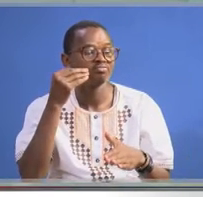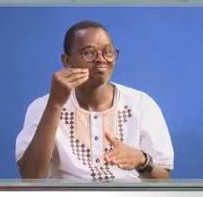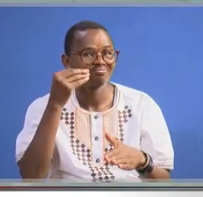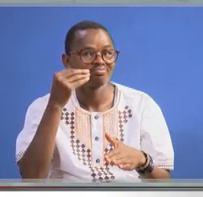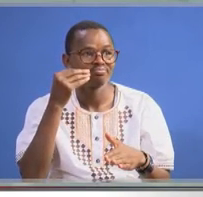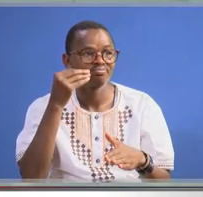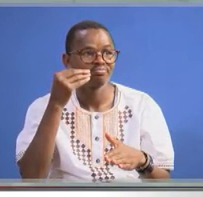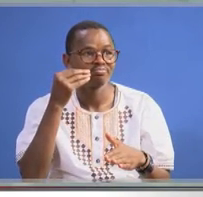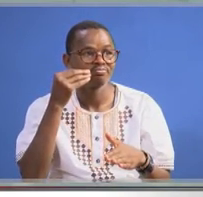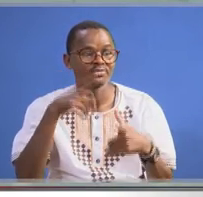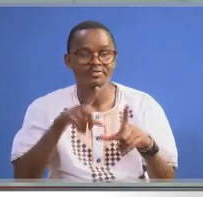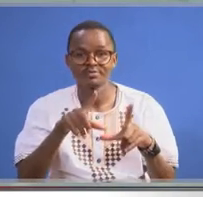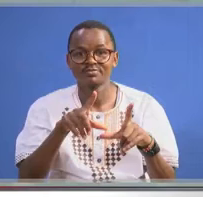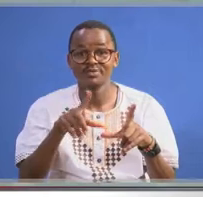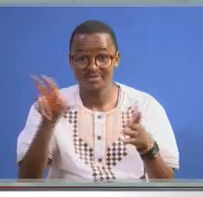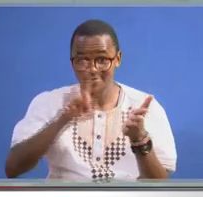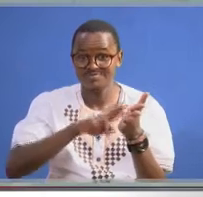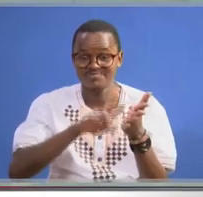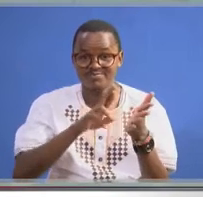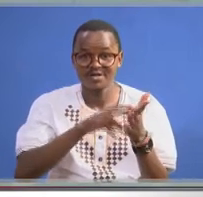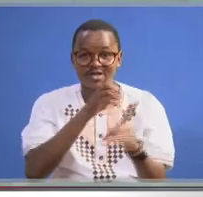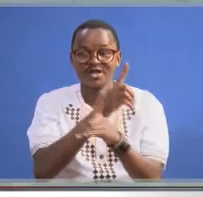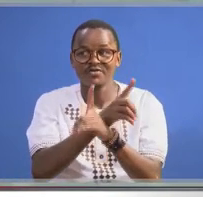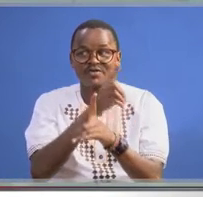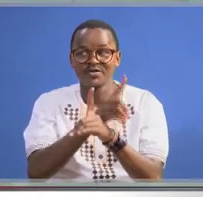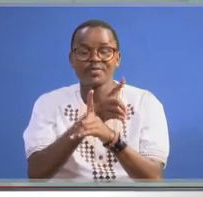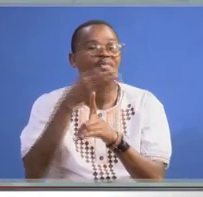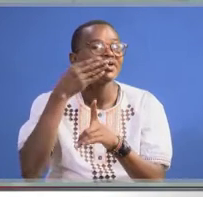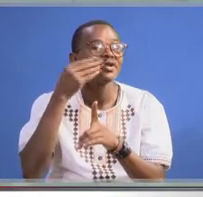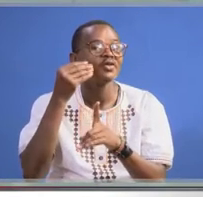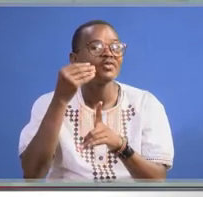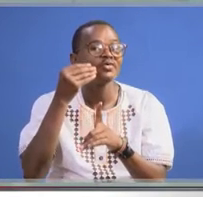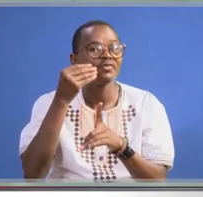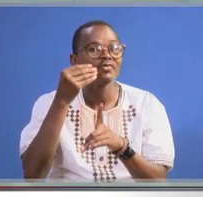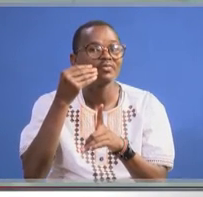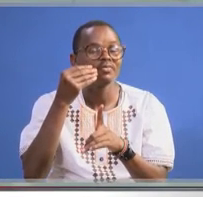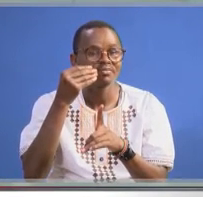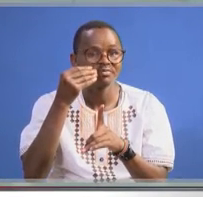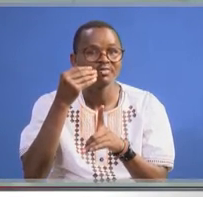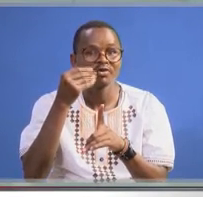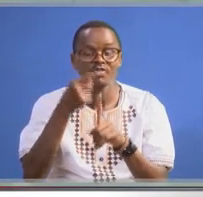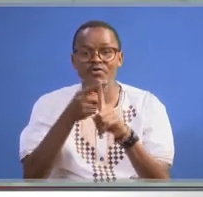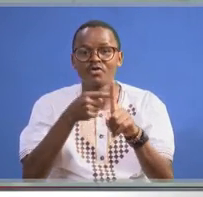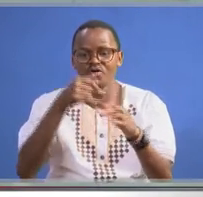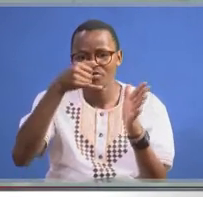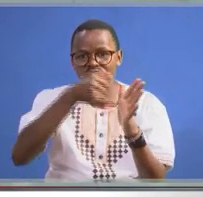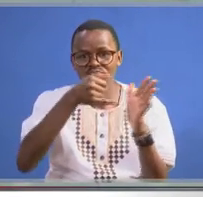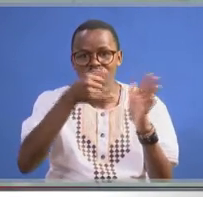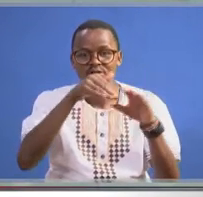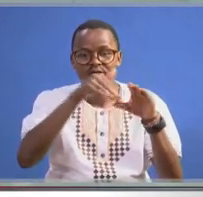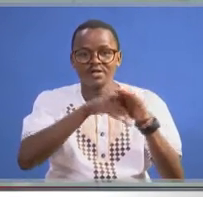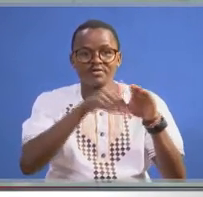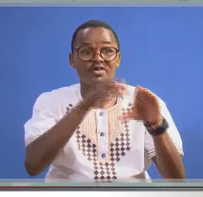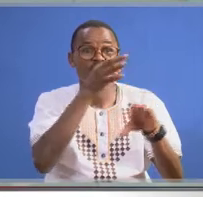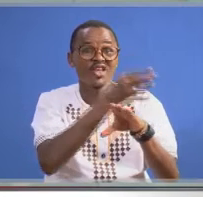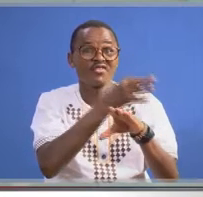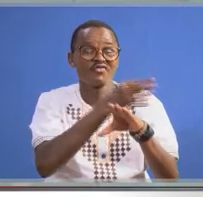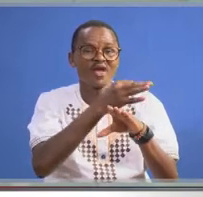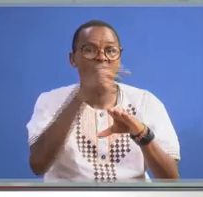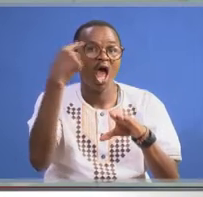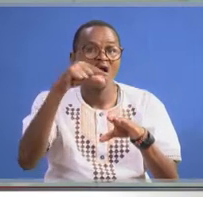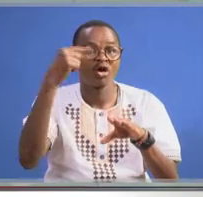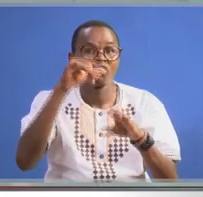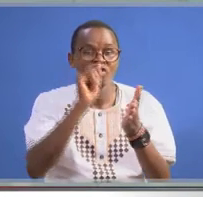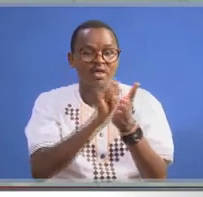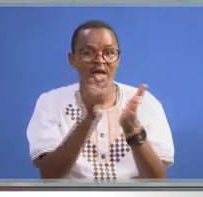Dr. Fred Matiang'i. Let me take that again. Defended Interior Ministry Cabinet Secretary Dr. Fred Matiang'i from involvement in the fake gold scandal